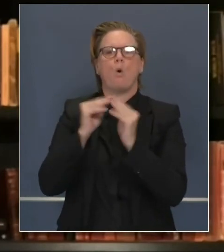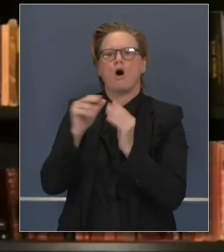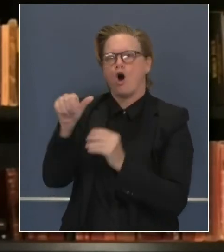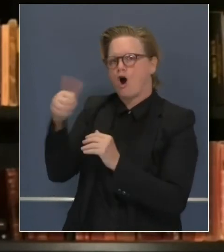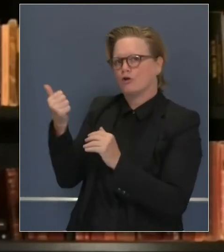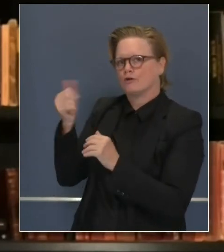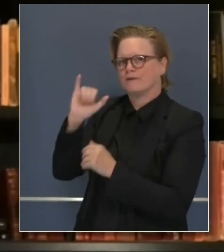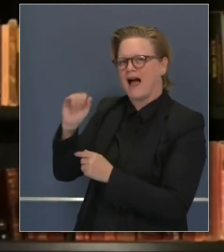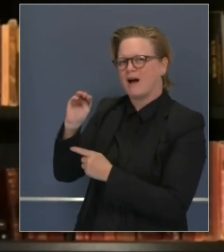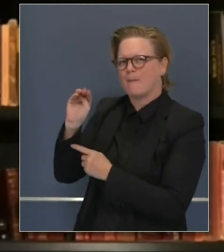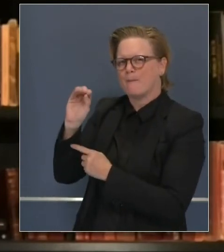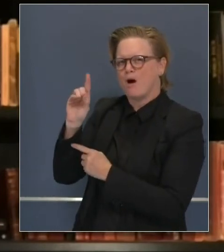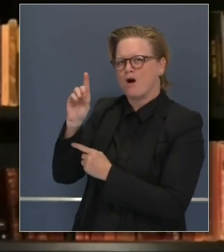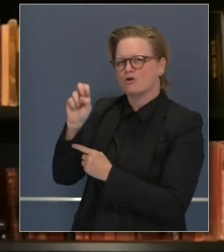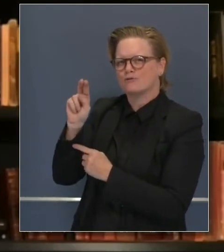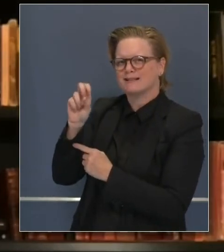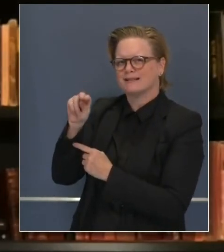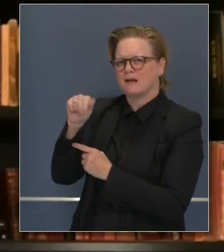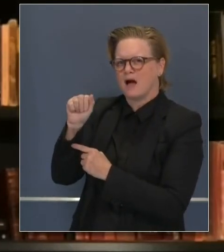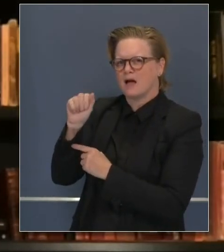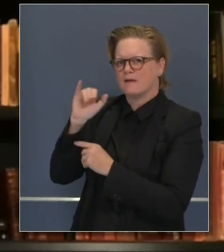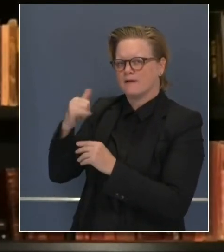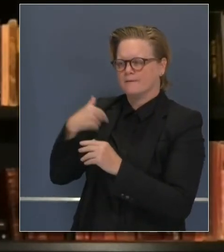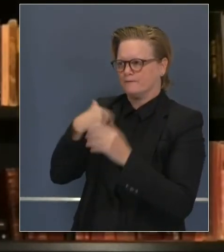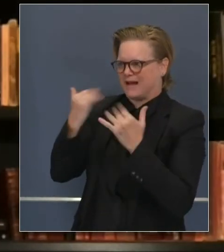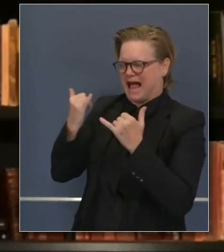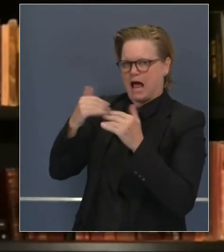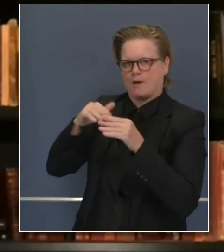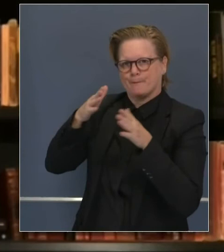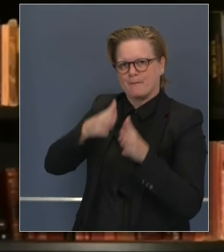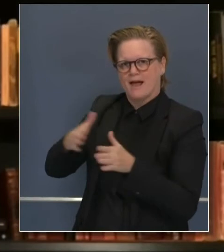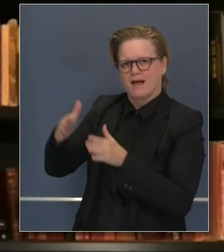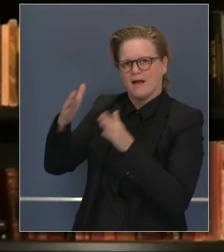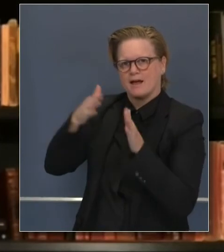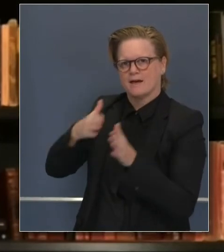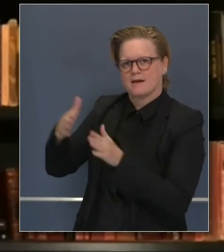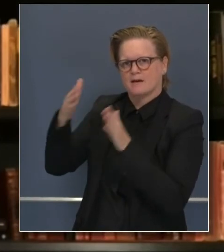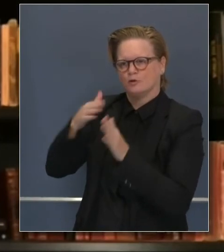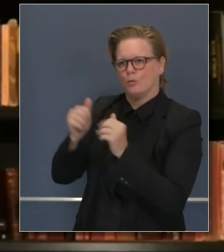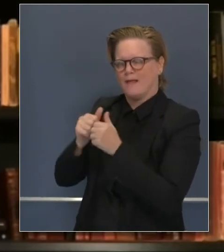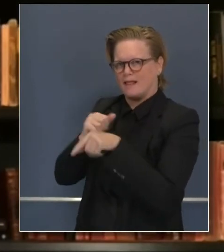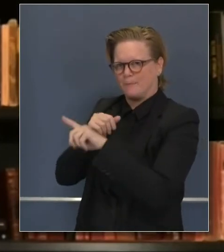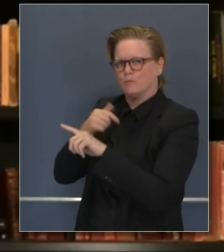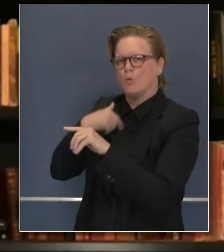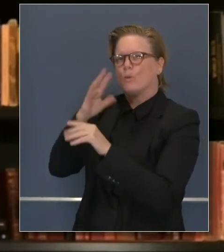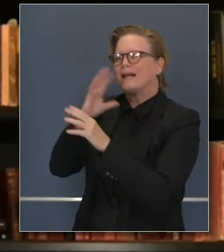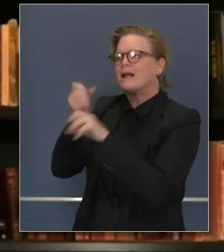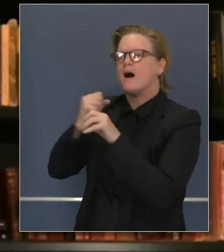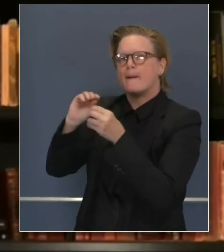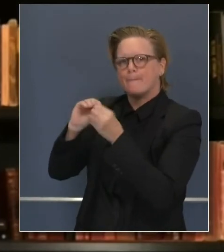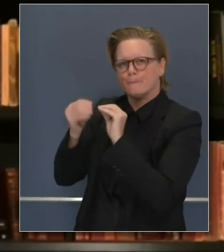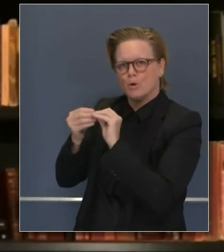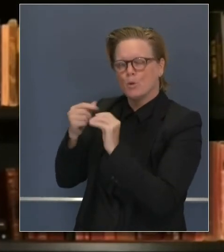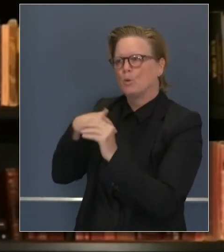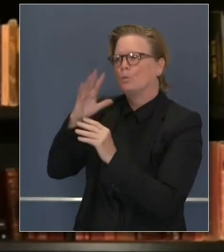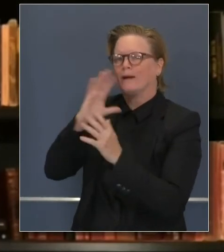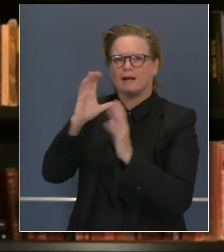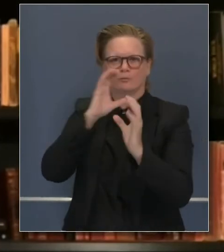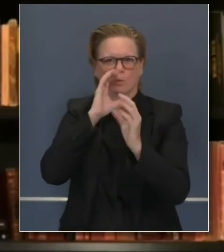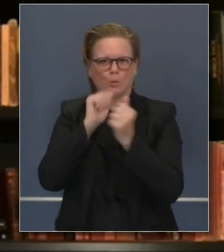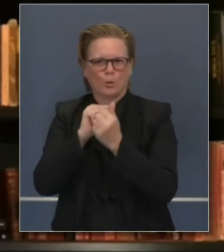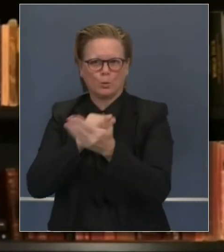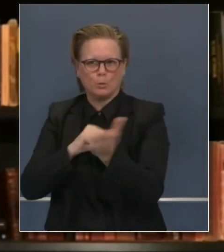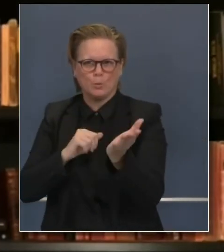have more realistic numbers in the short term. Look, the issue of storage extends certainly in